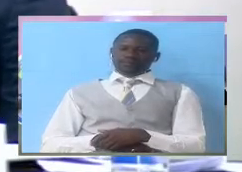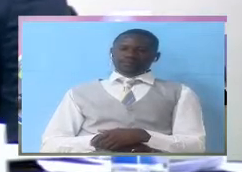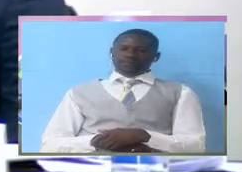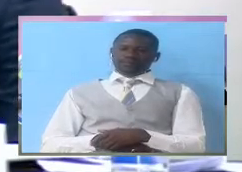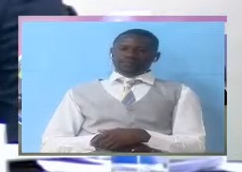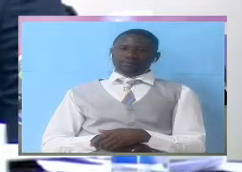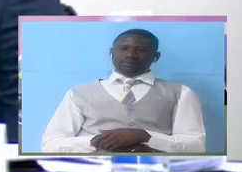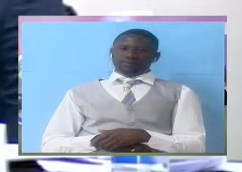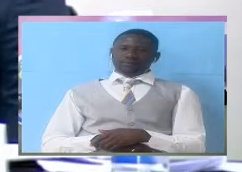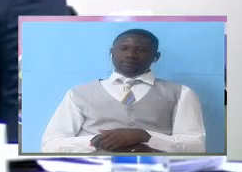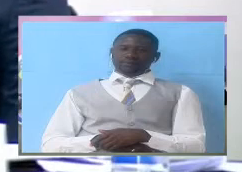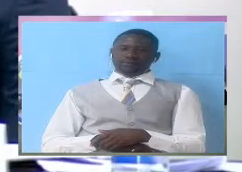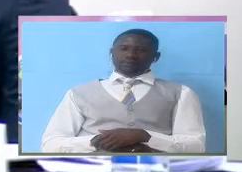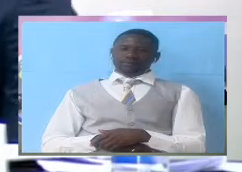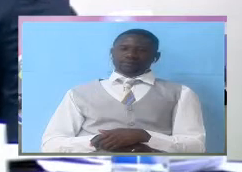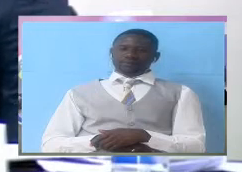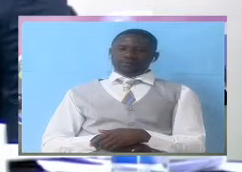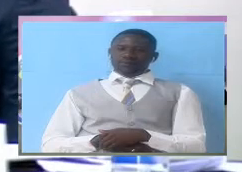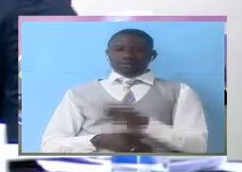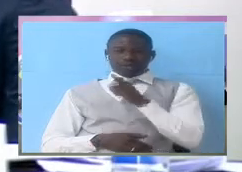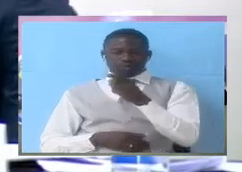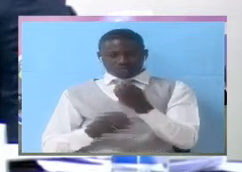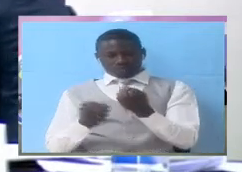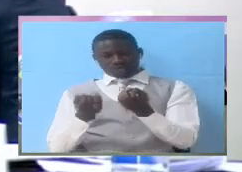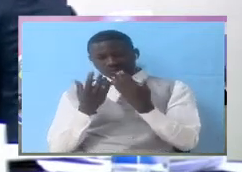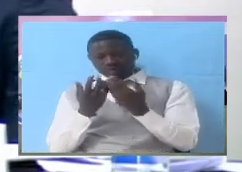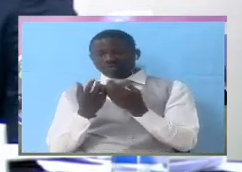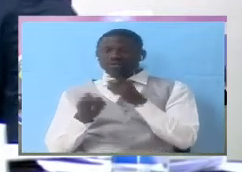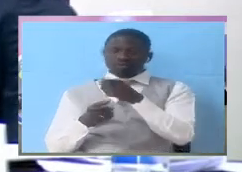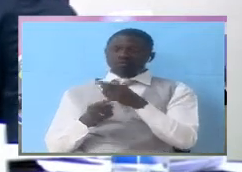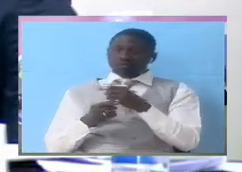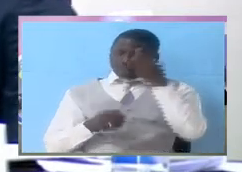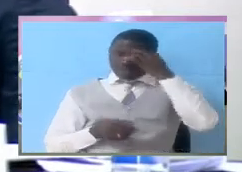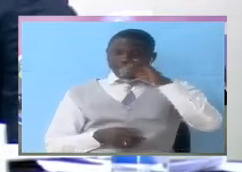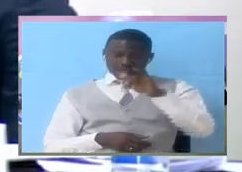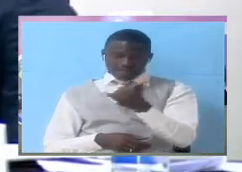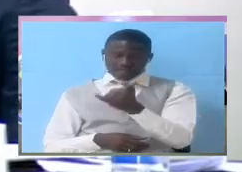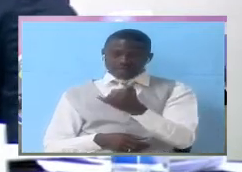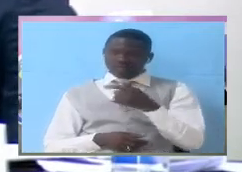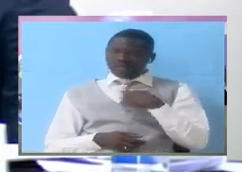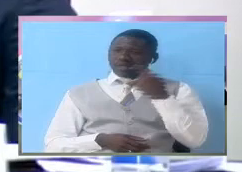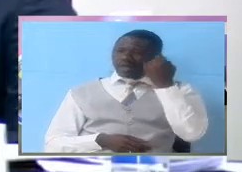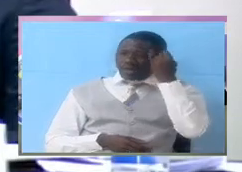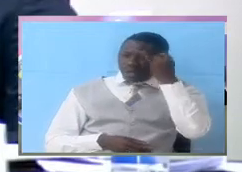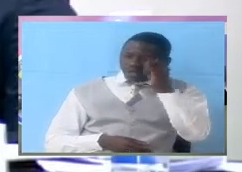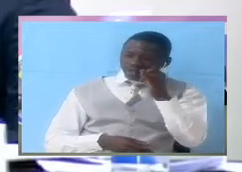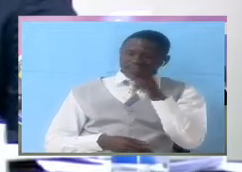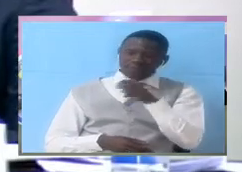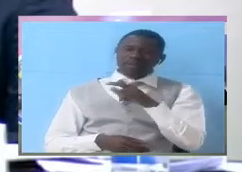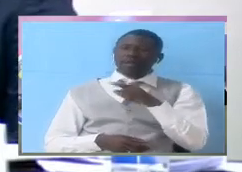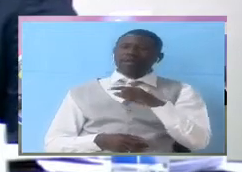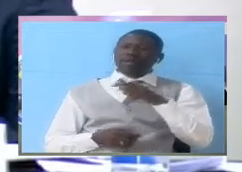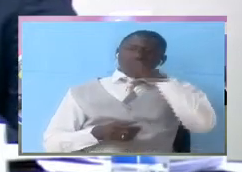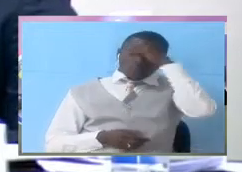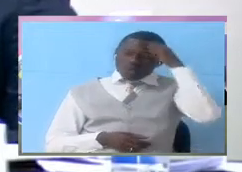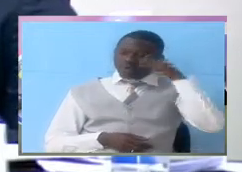you told us or you have agreed to the proposition that the work of the